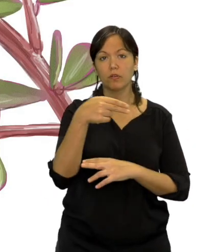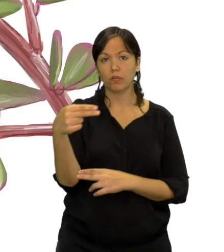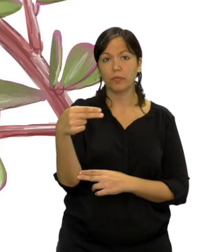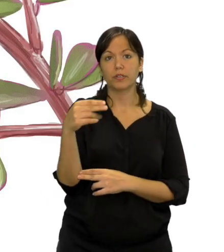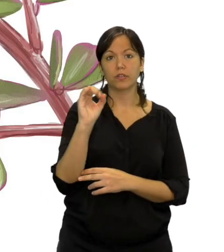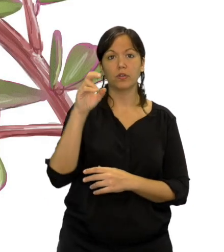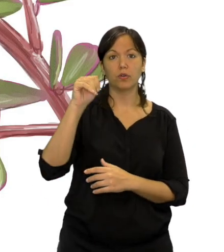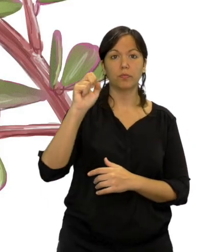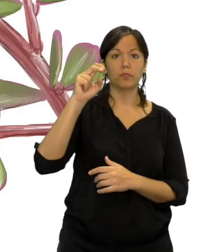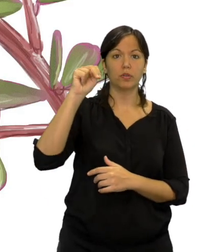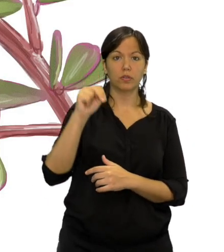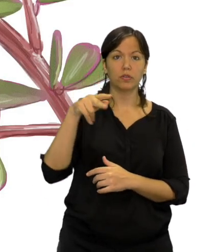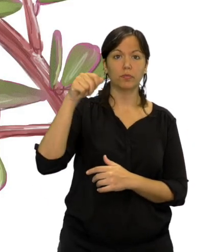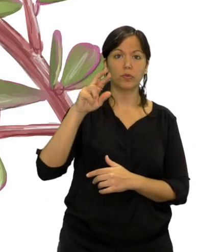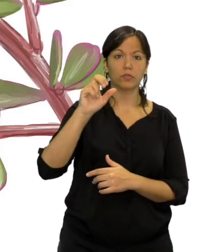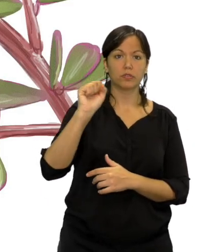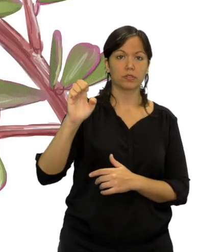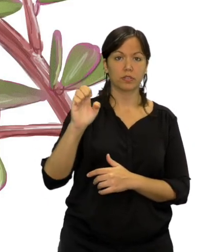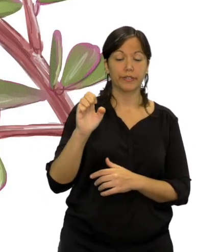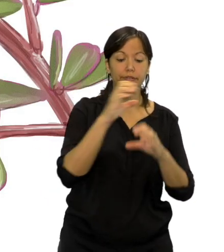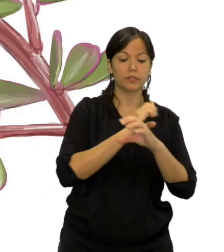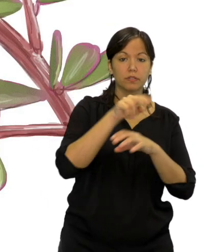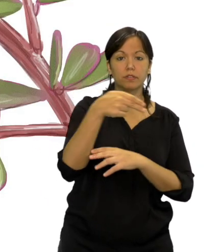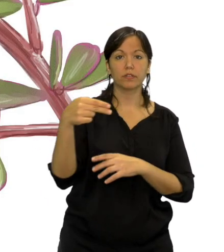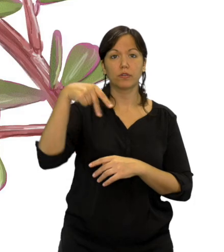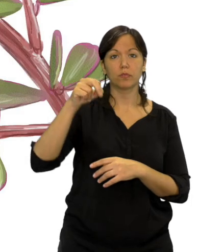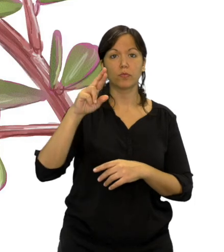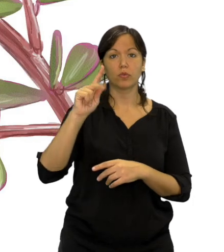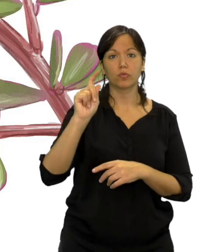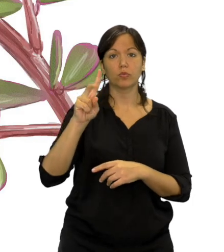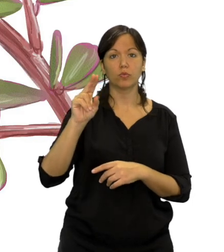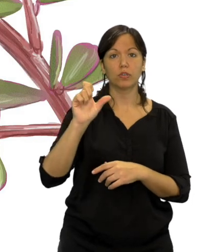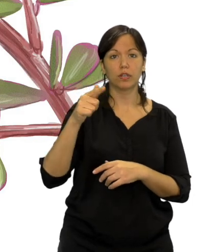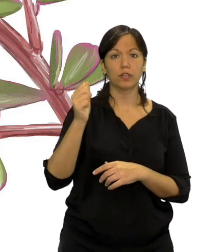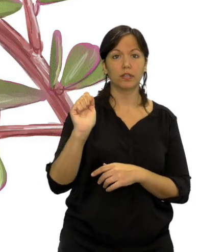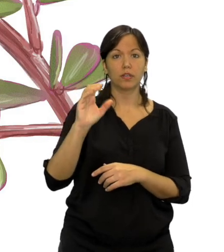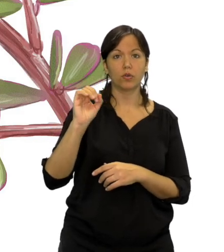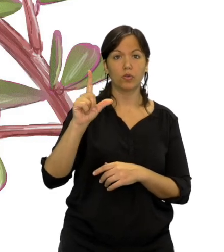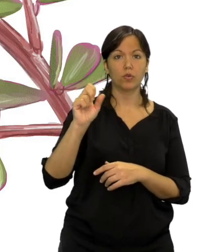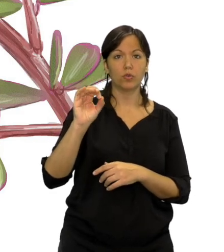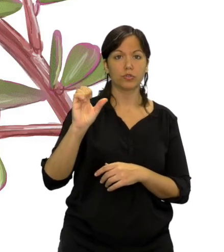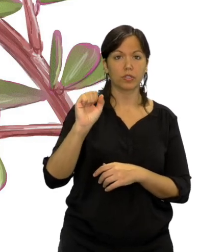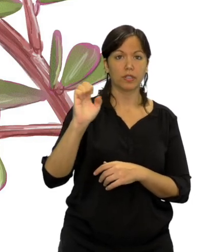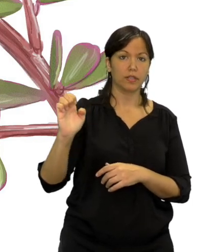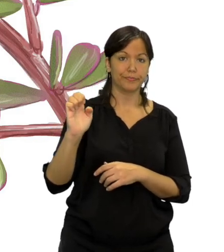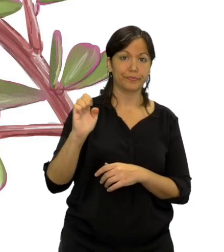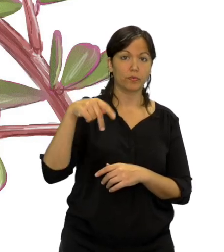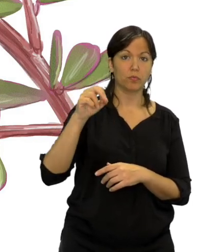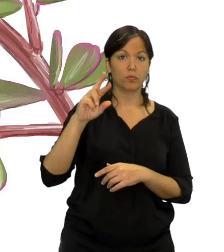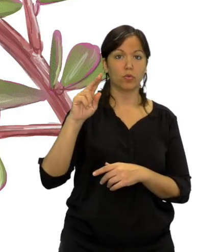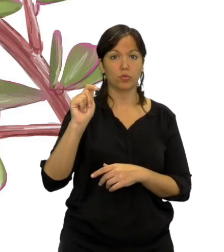Portulaca oleracea. Common name, common purslane. Scientific name, Portulaca